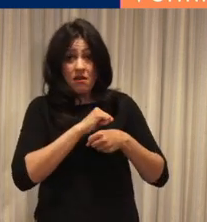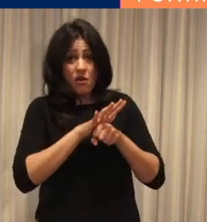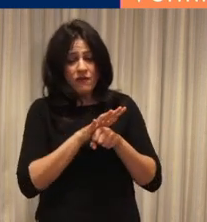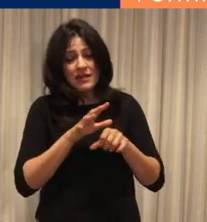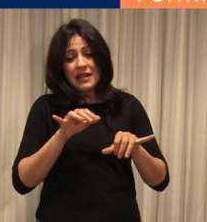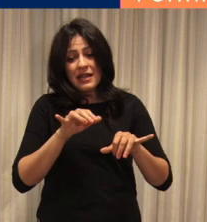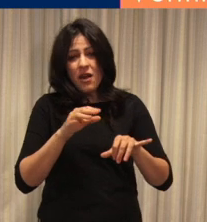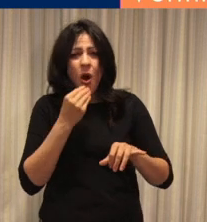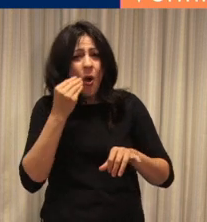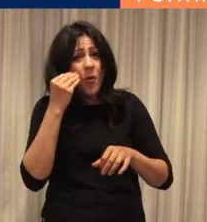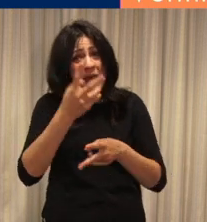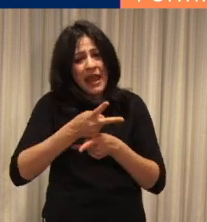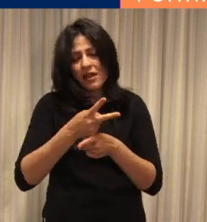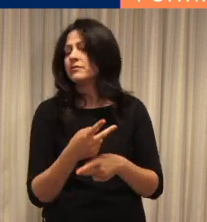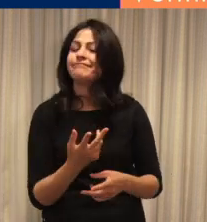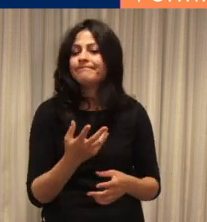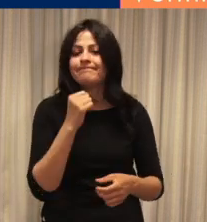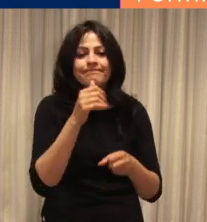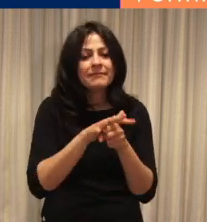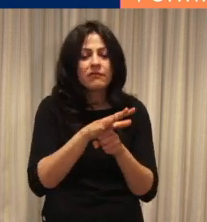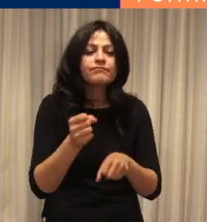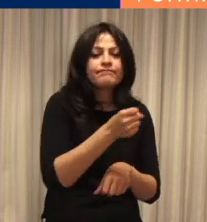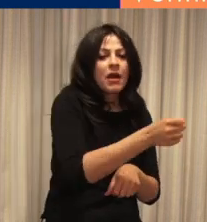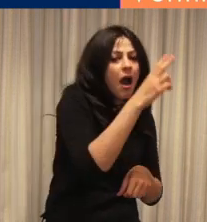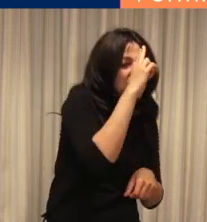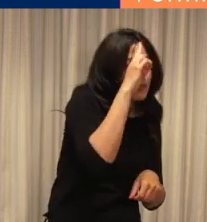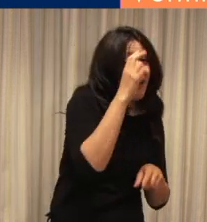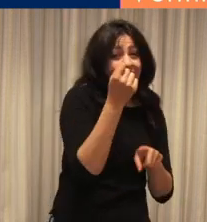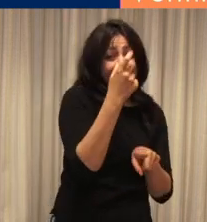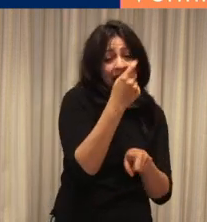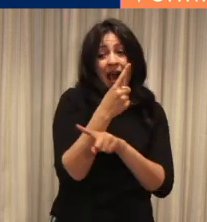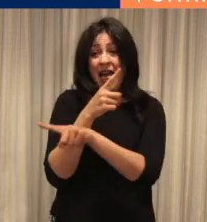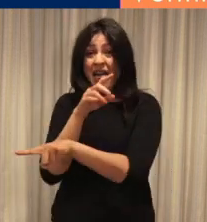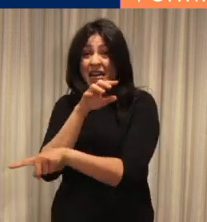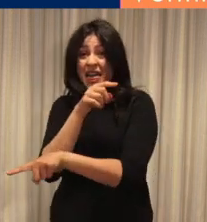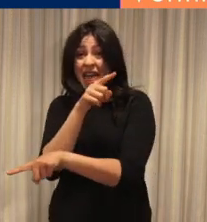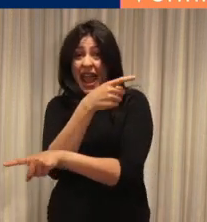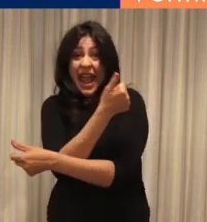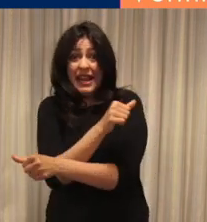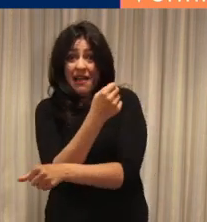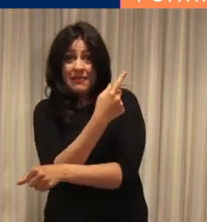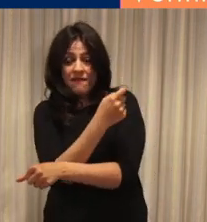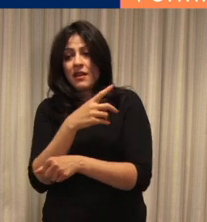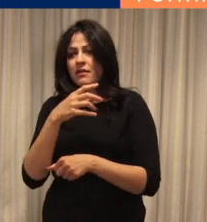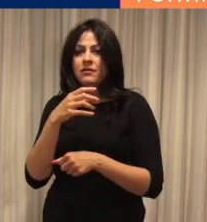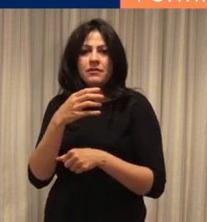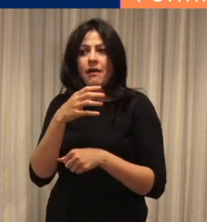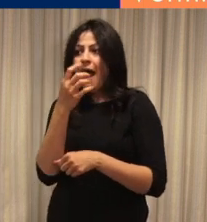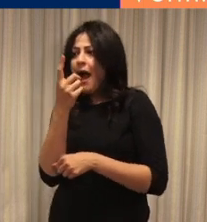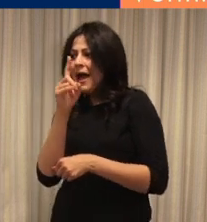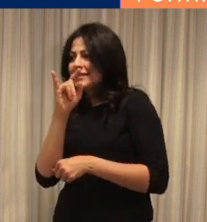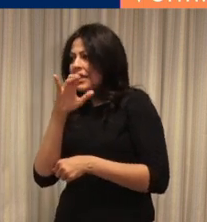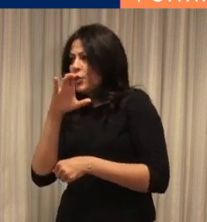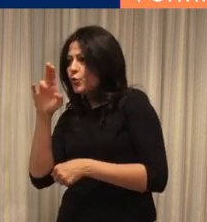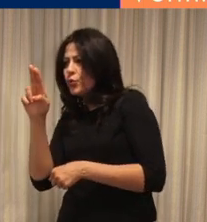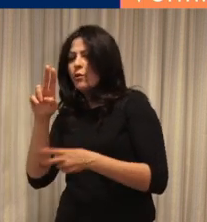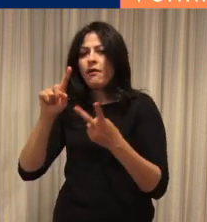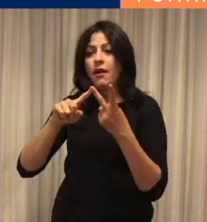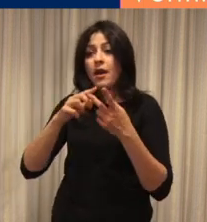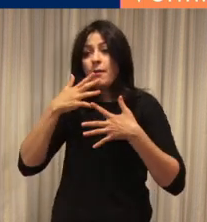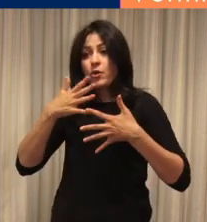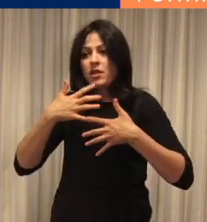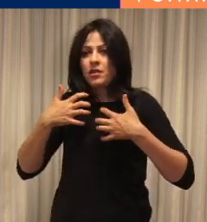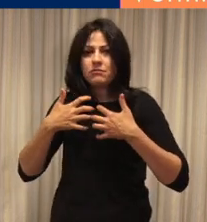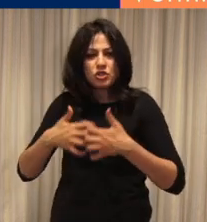fight this with their families. But to see 0 people in ICU beds or ventilators is very good